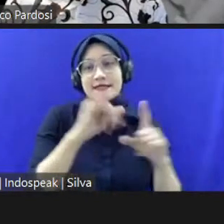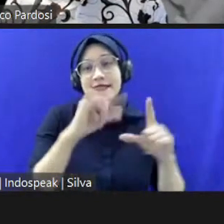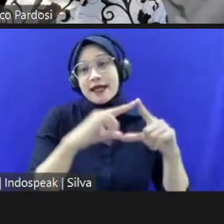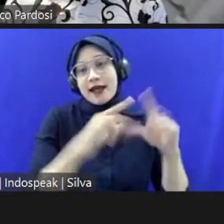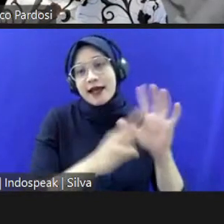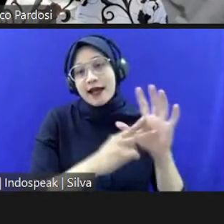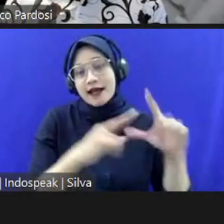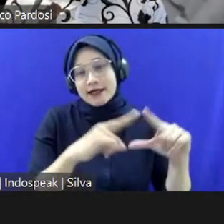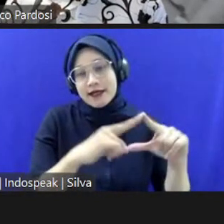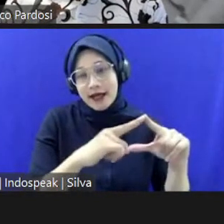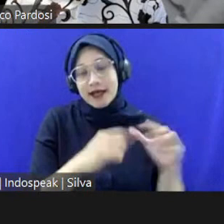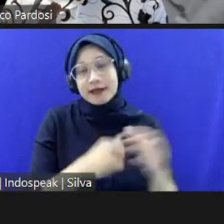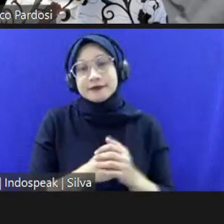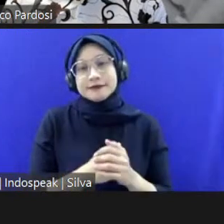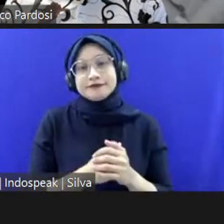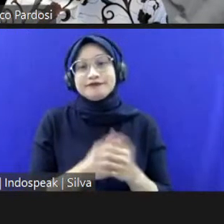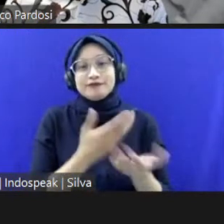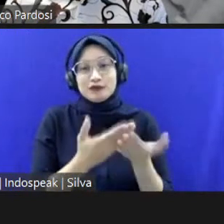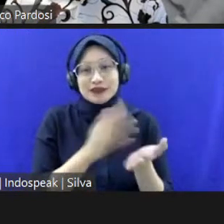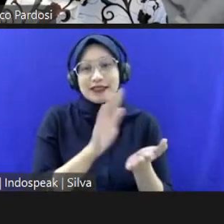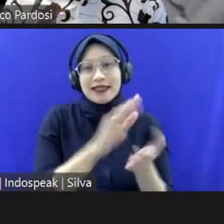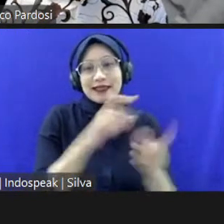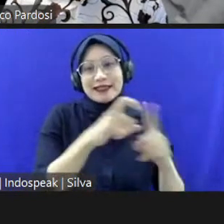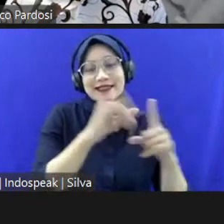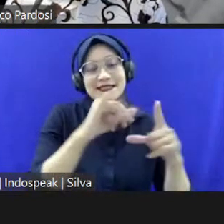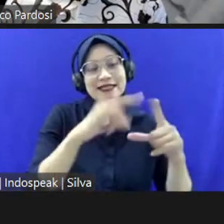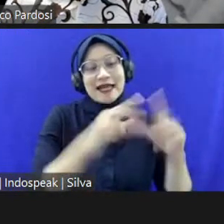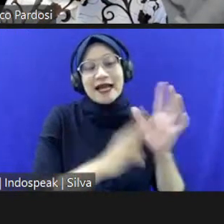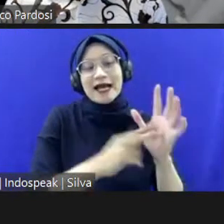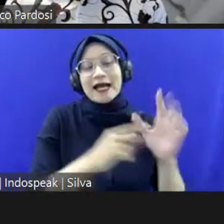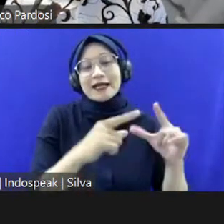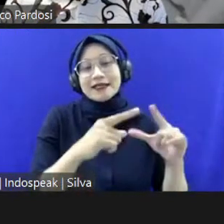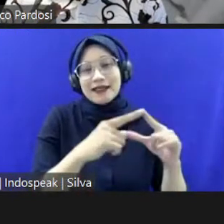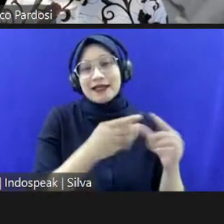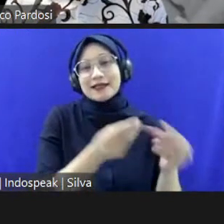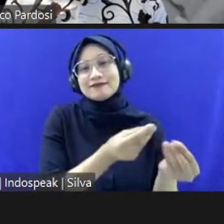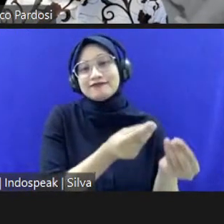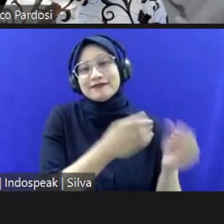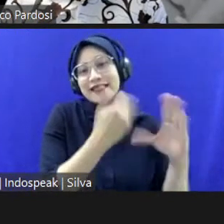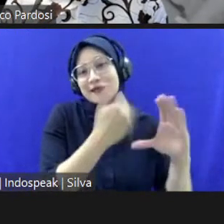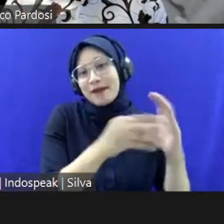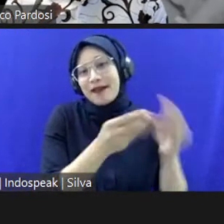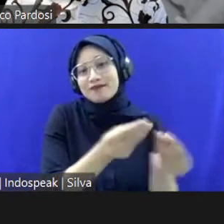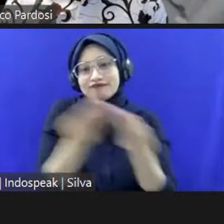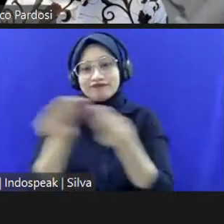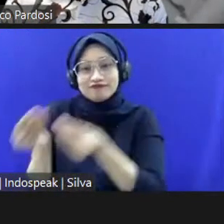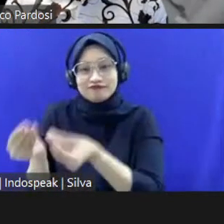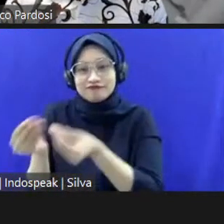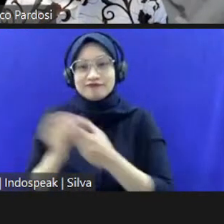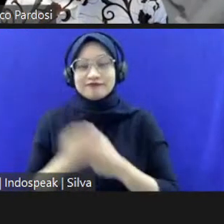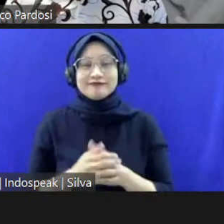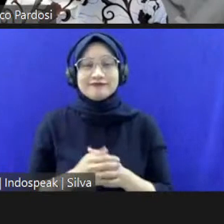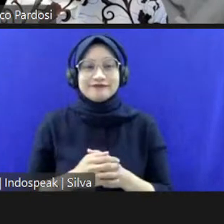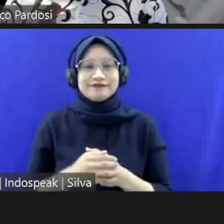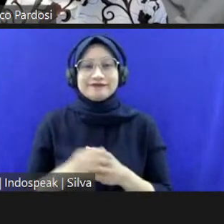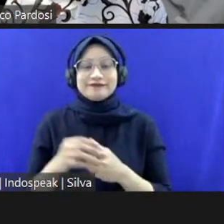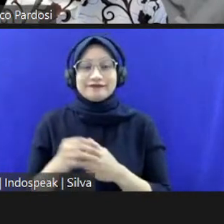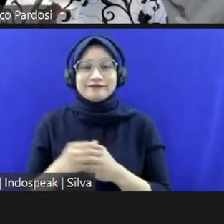Diana, would you mind to share your email? And then we will forward it to Bu Tuning. I'll put it in the chat